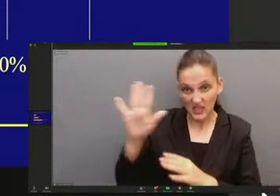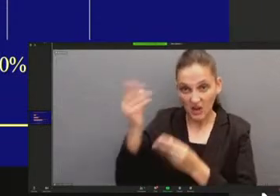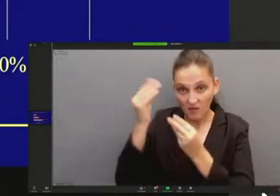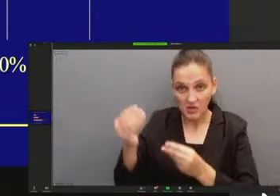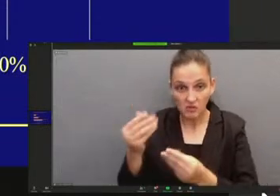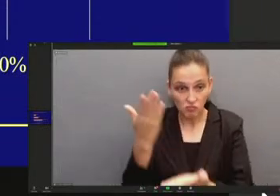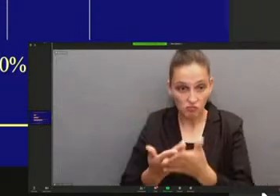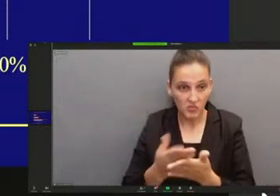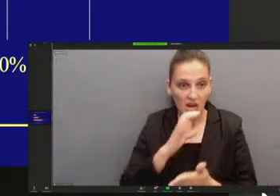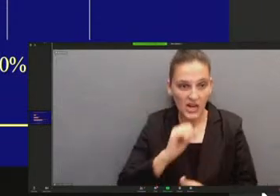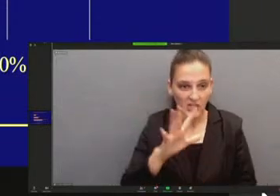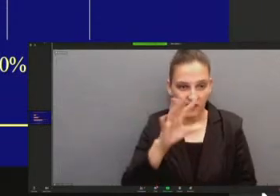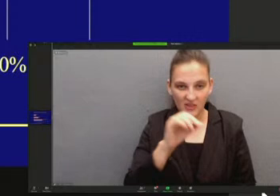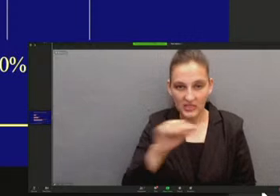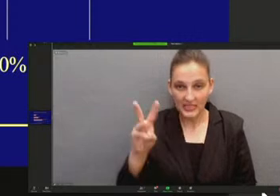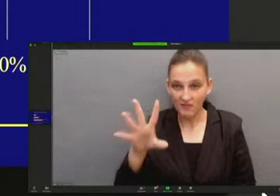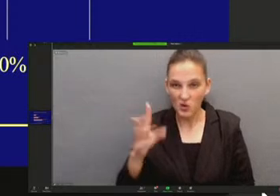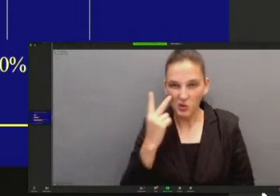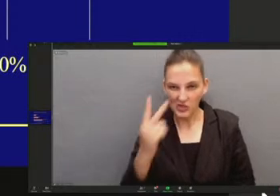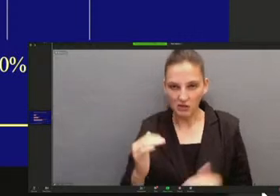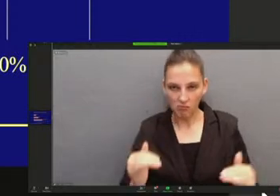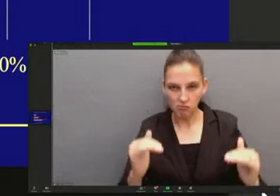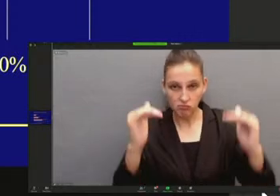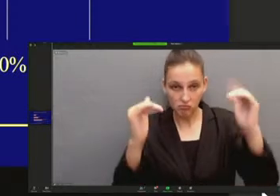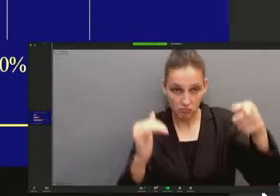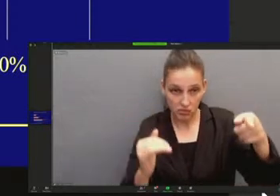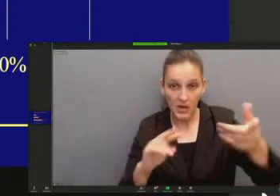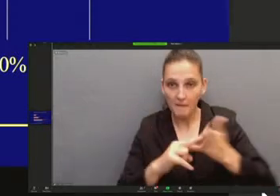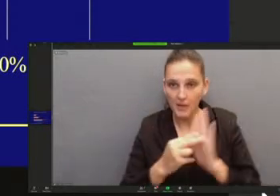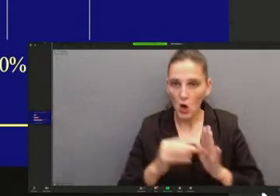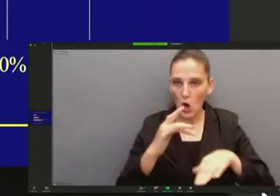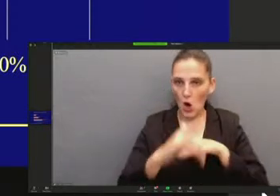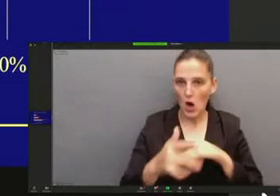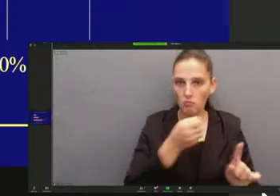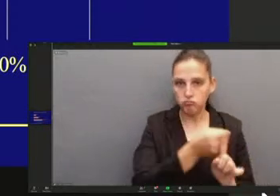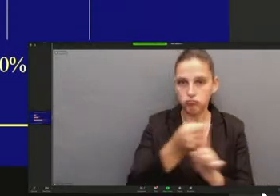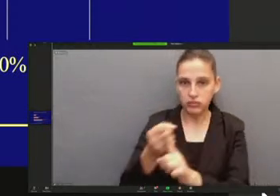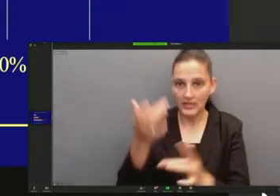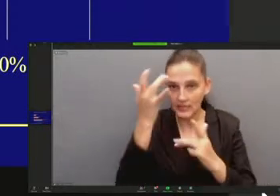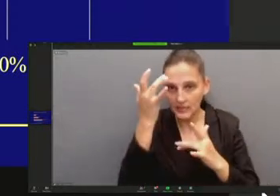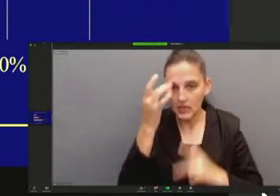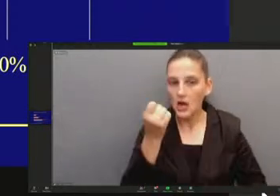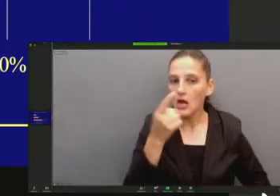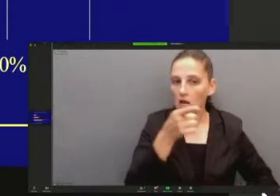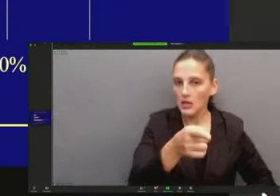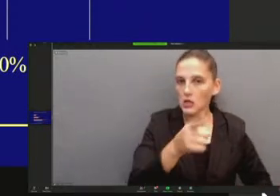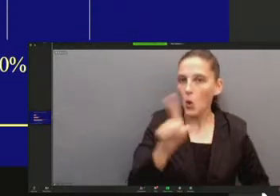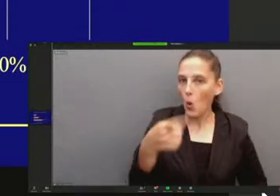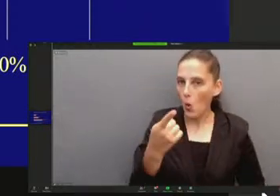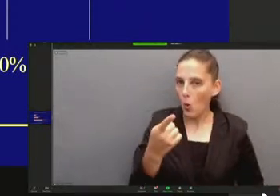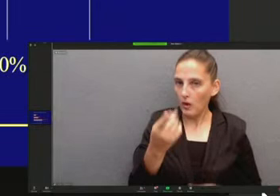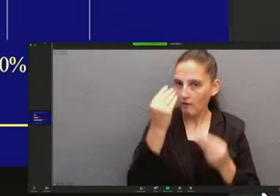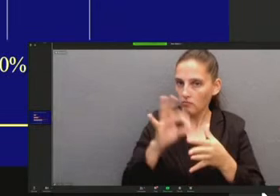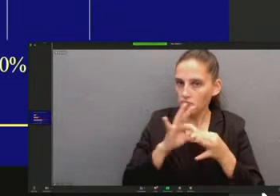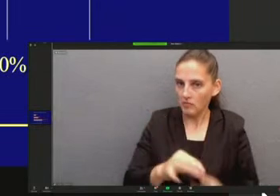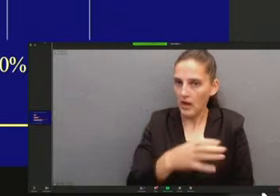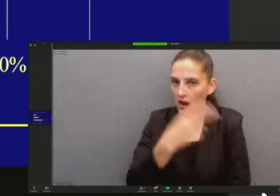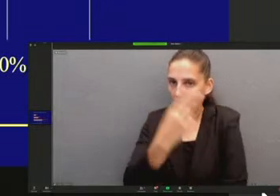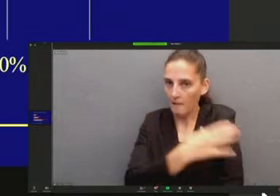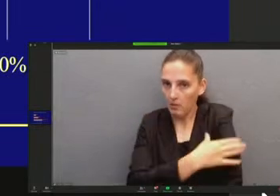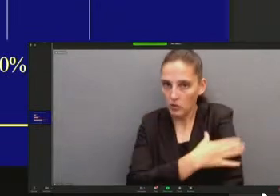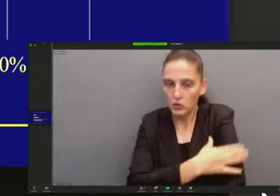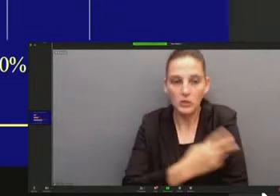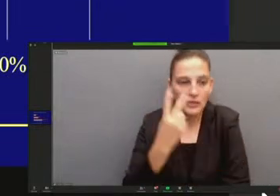64, but you see the pattern at every age, there's earlier onset of disease. I'm showing you only the data on high blood pressure. You can see 50 to